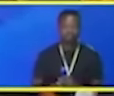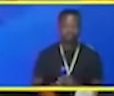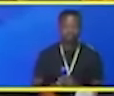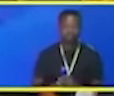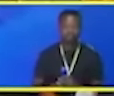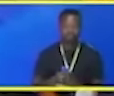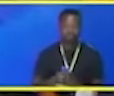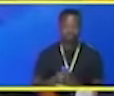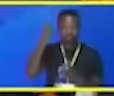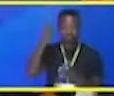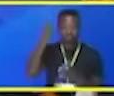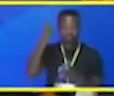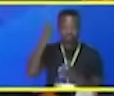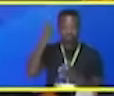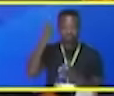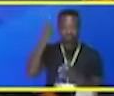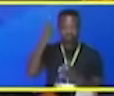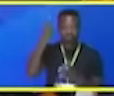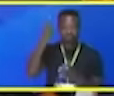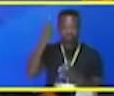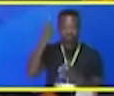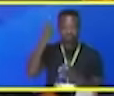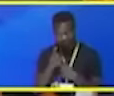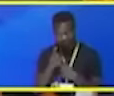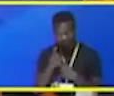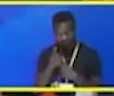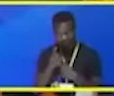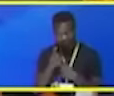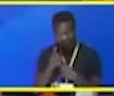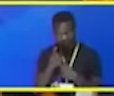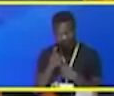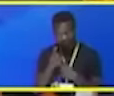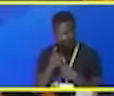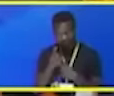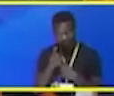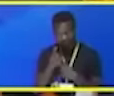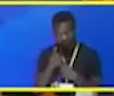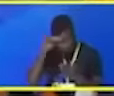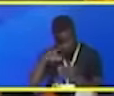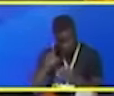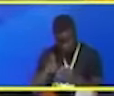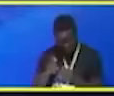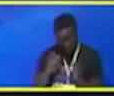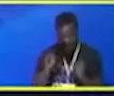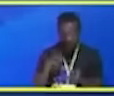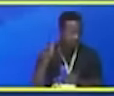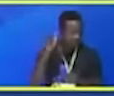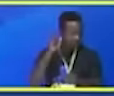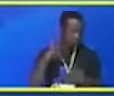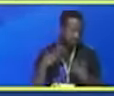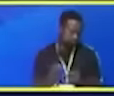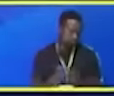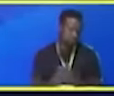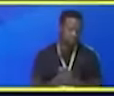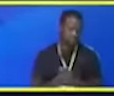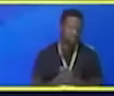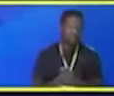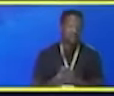Are we learning? Excuse me. Are we learning now? Now listen very carefully.